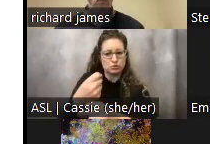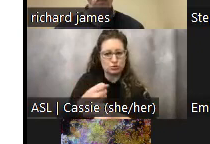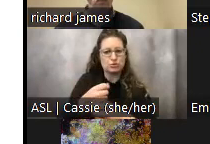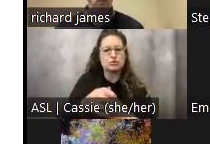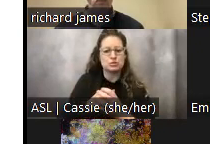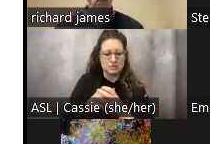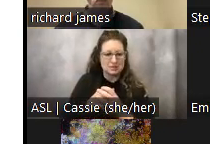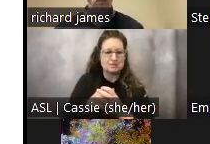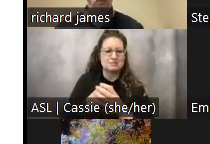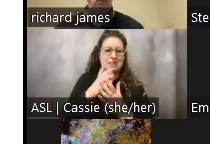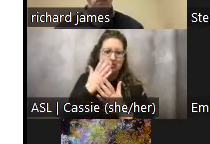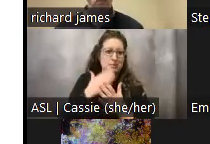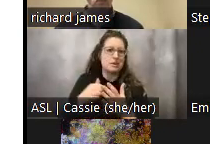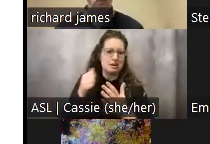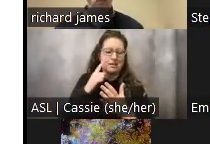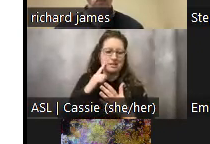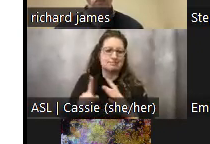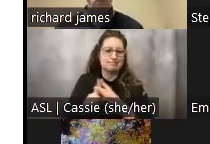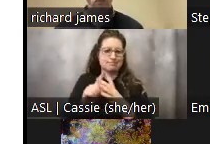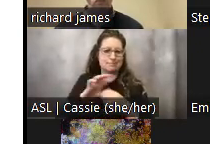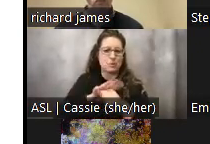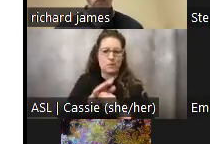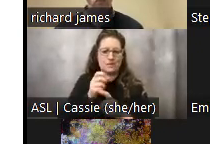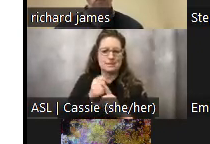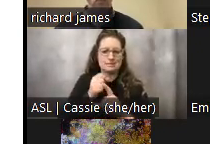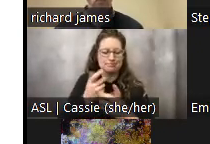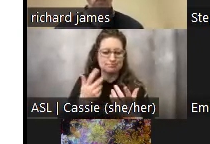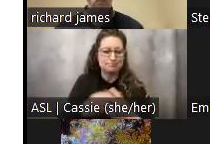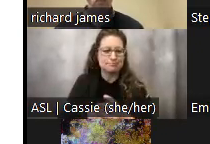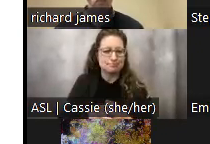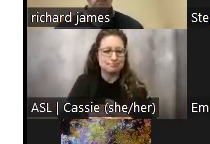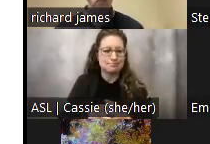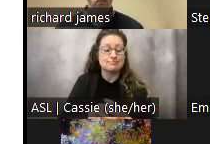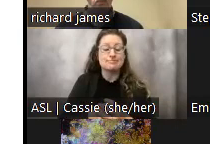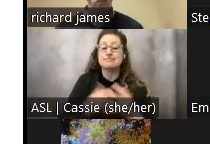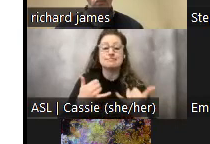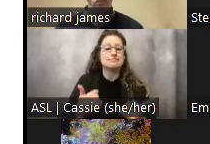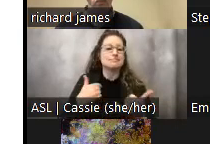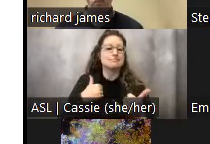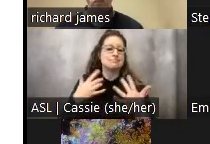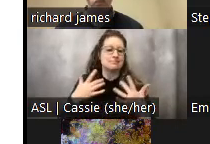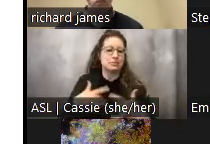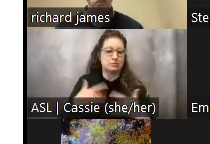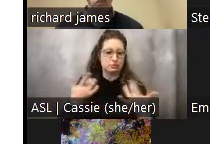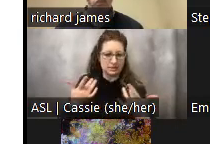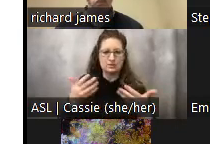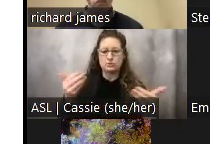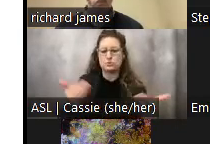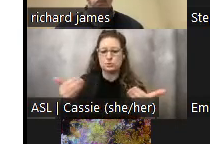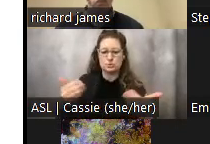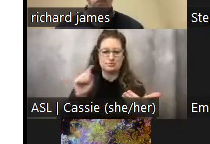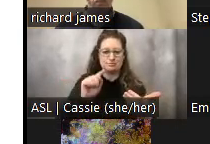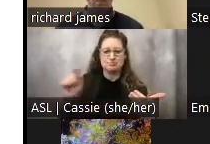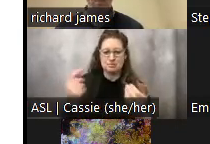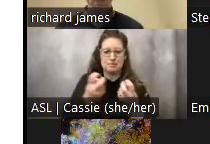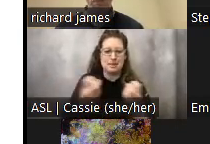COVID-19 pandemic. I am thrilled to bring to you some panelists, and I'll let them say a little